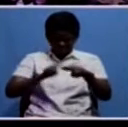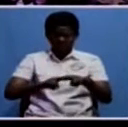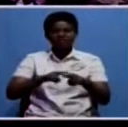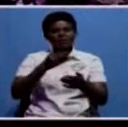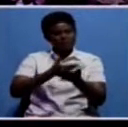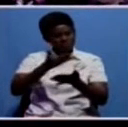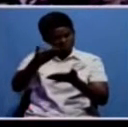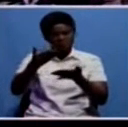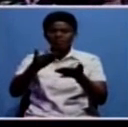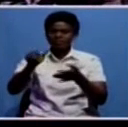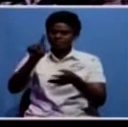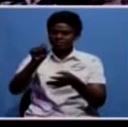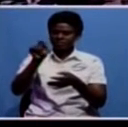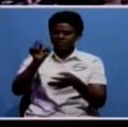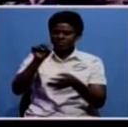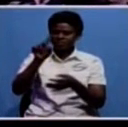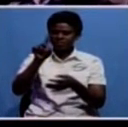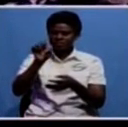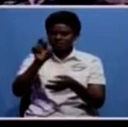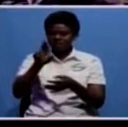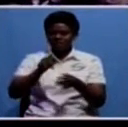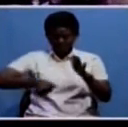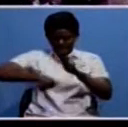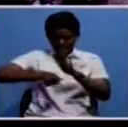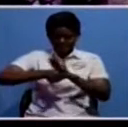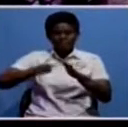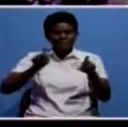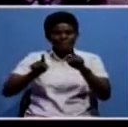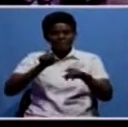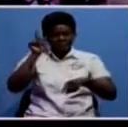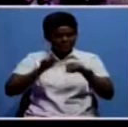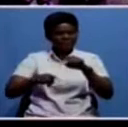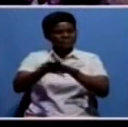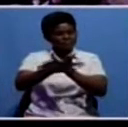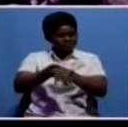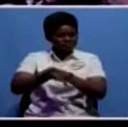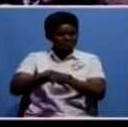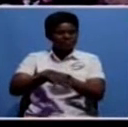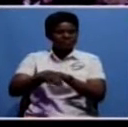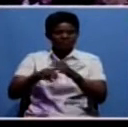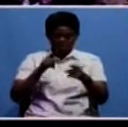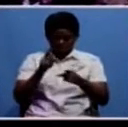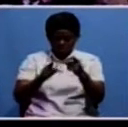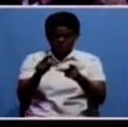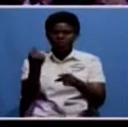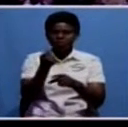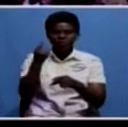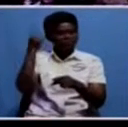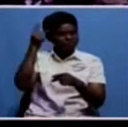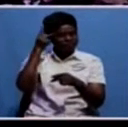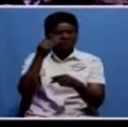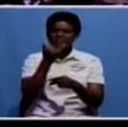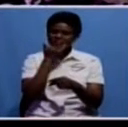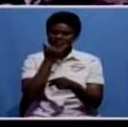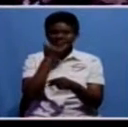on procurement teams. You'd be saying that private people do not influence procurement processes. It can only be politicians. I think that is a